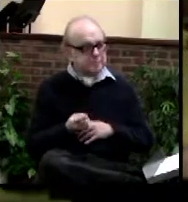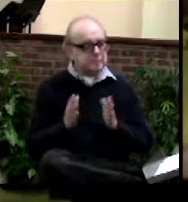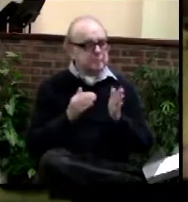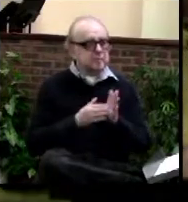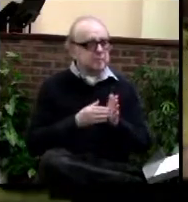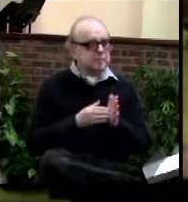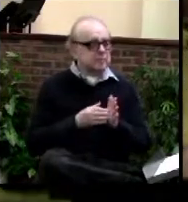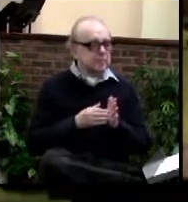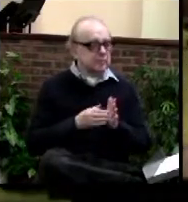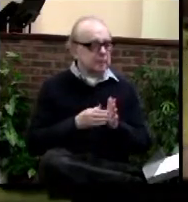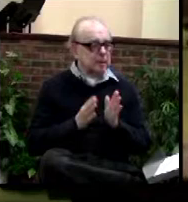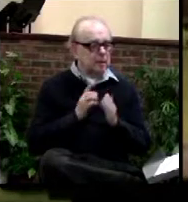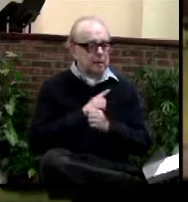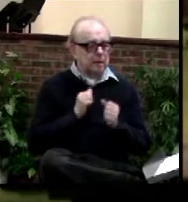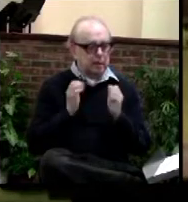Lord's prayer. Father,